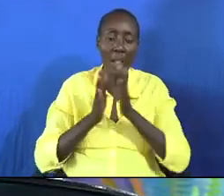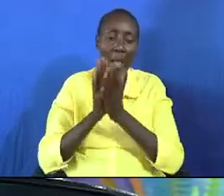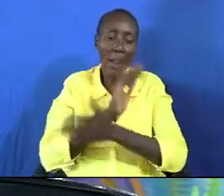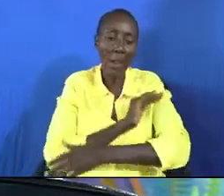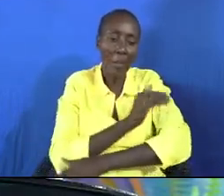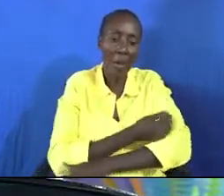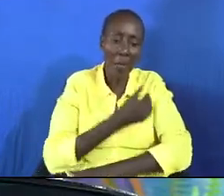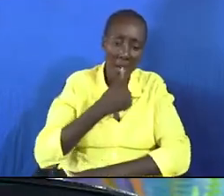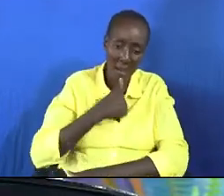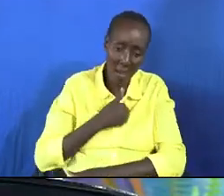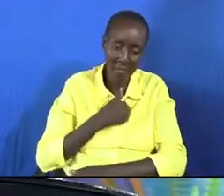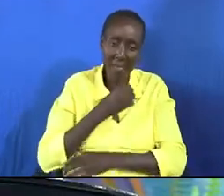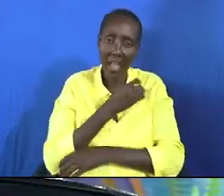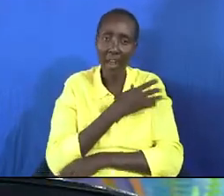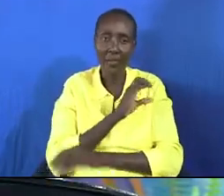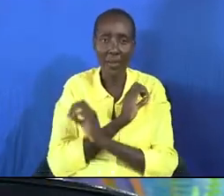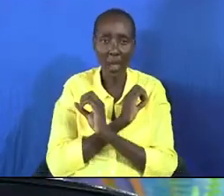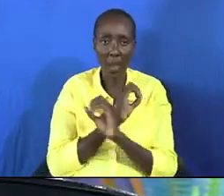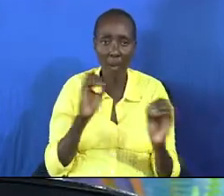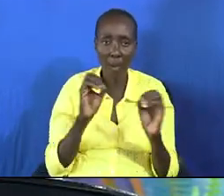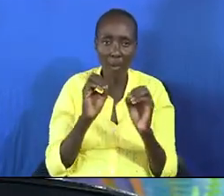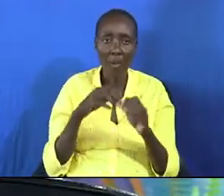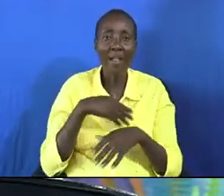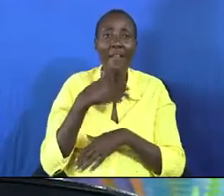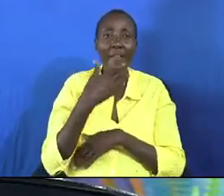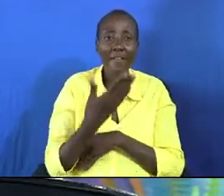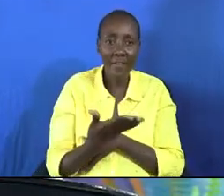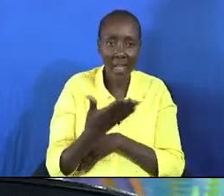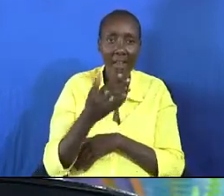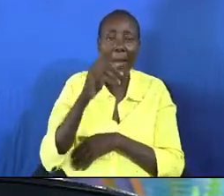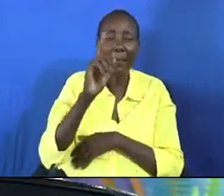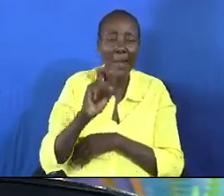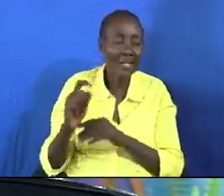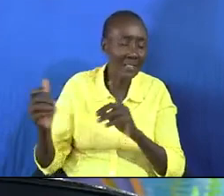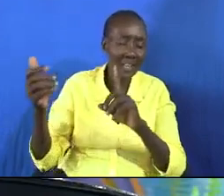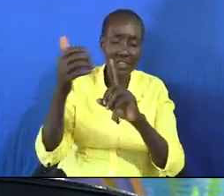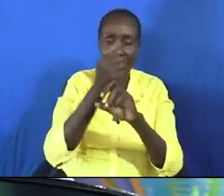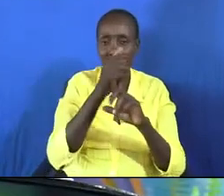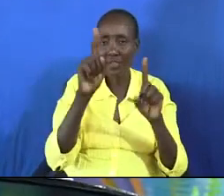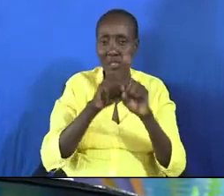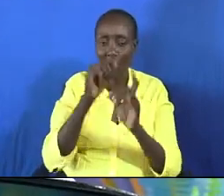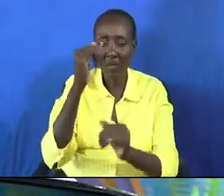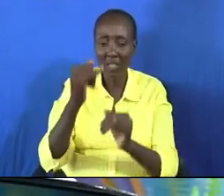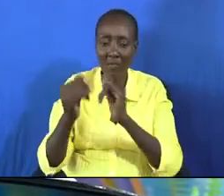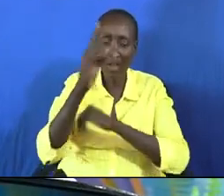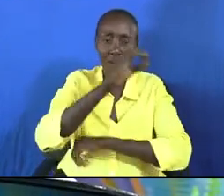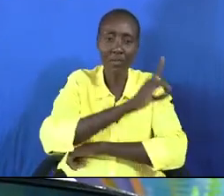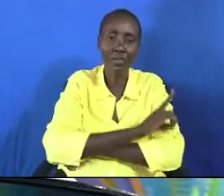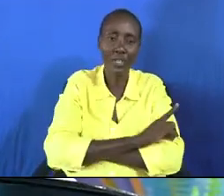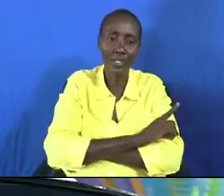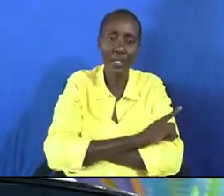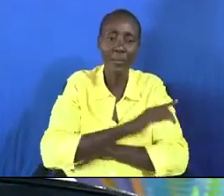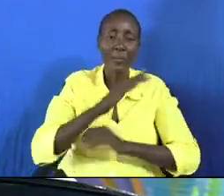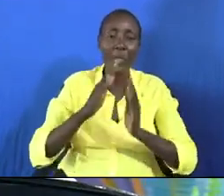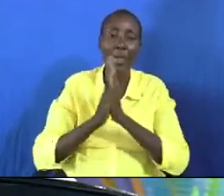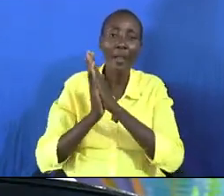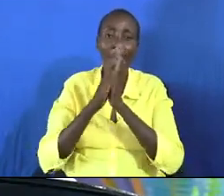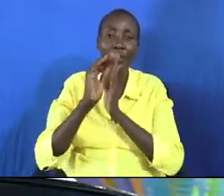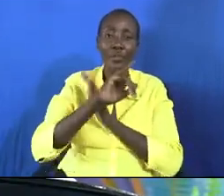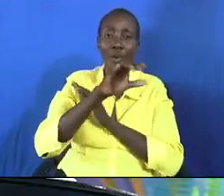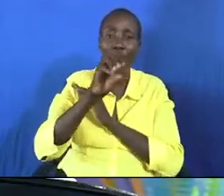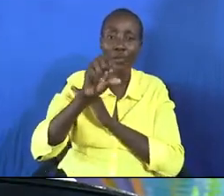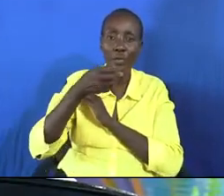power and you're not afraid, that is where we need to reach in these last days. And the story of